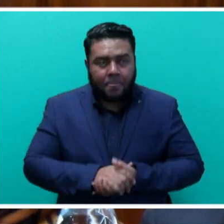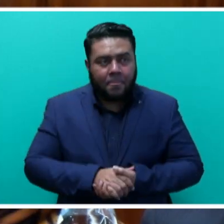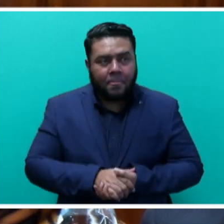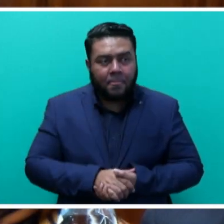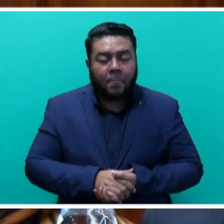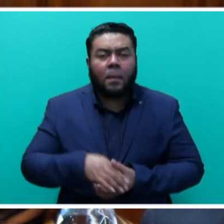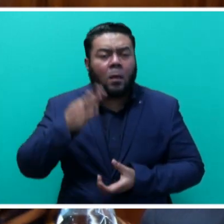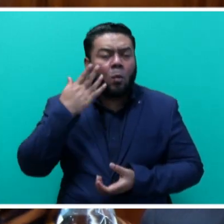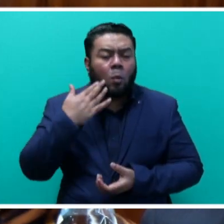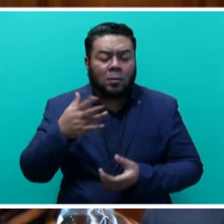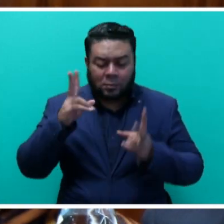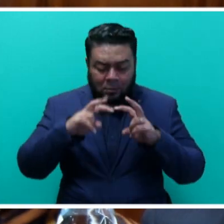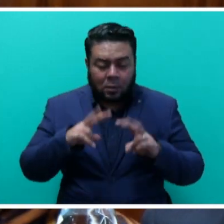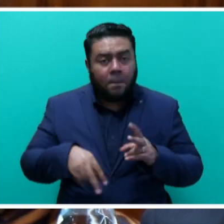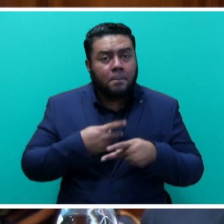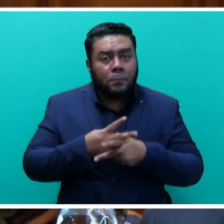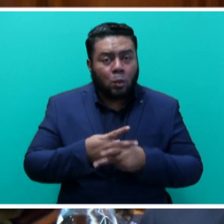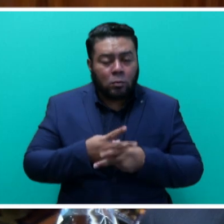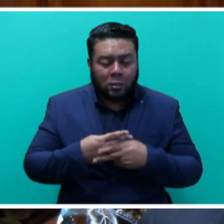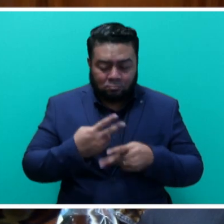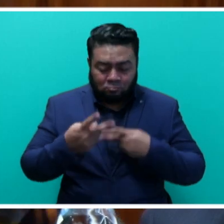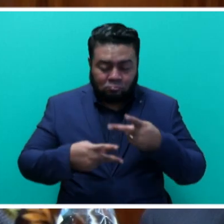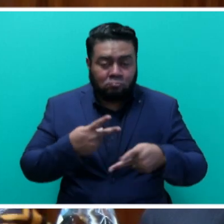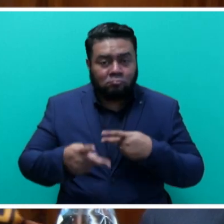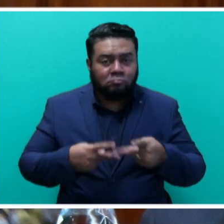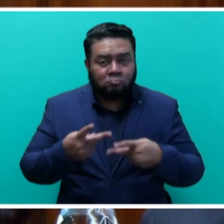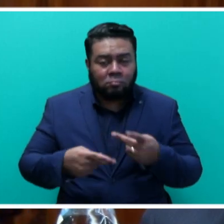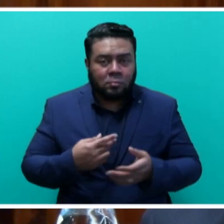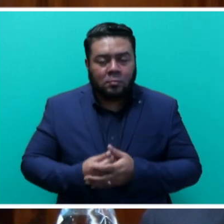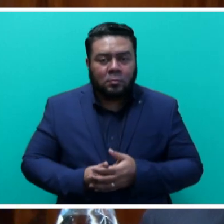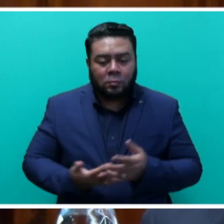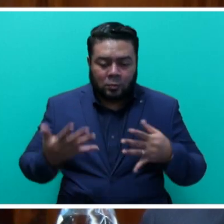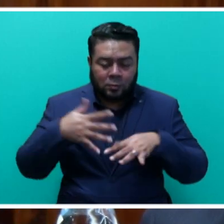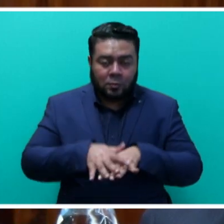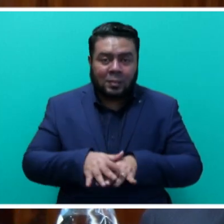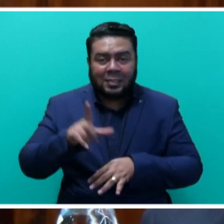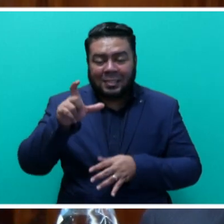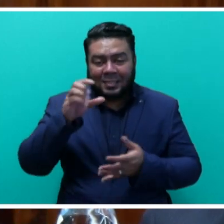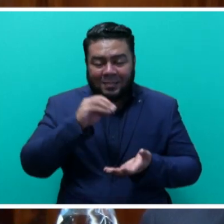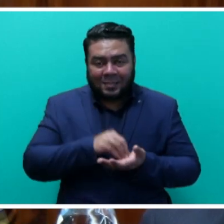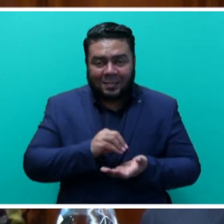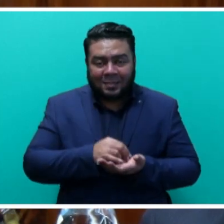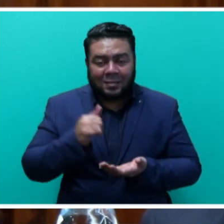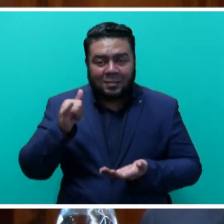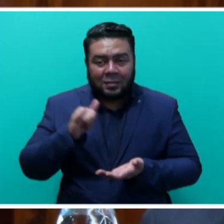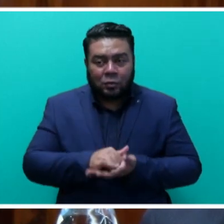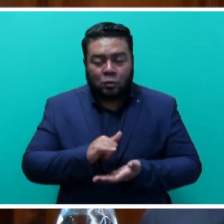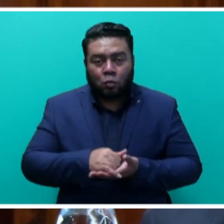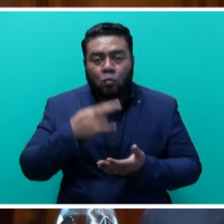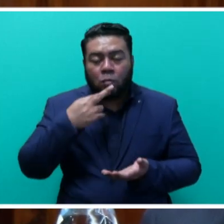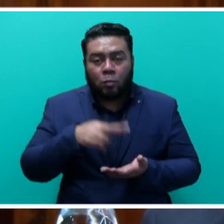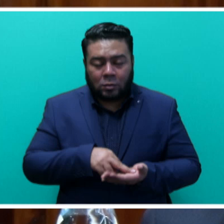the investigation process, which is currently underway, is aligned with the Civil Aviation Occurrence Reporting and